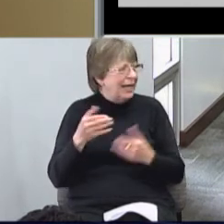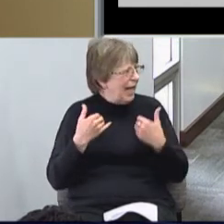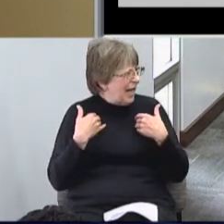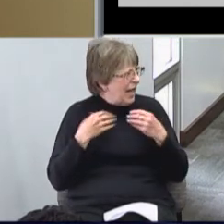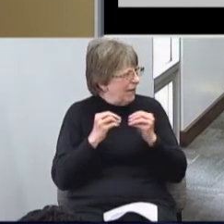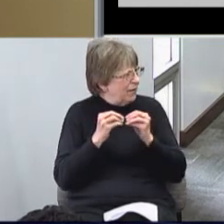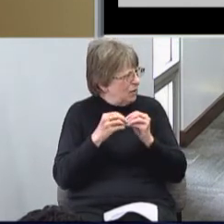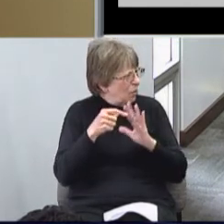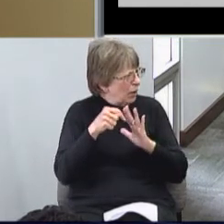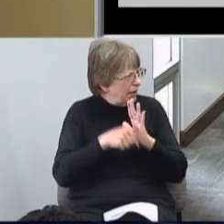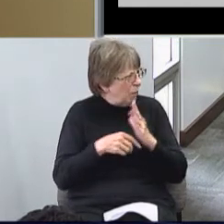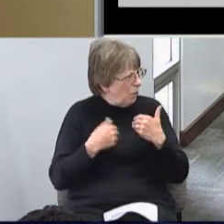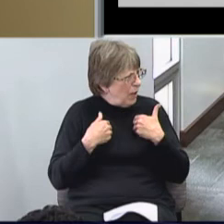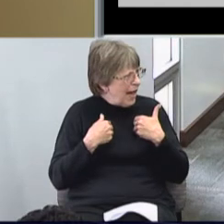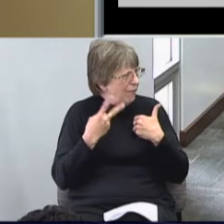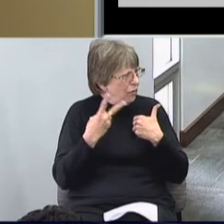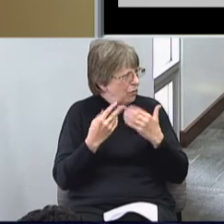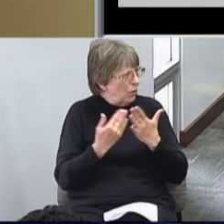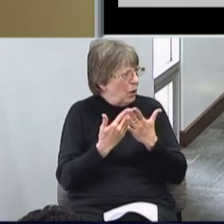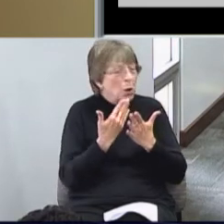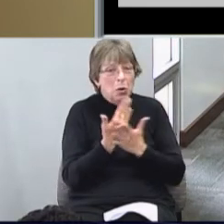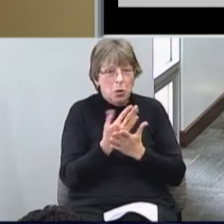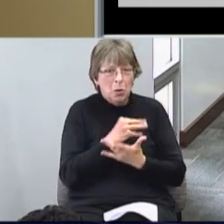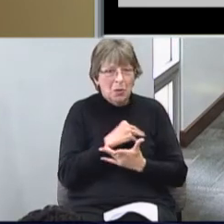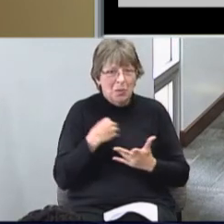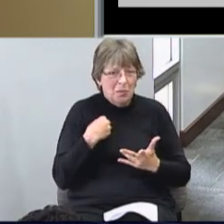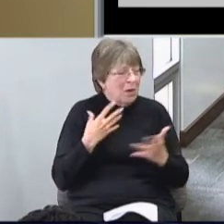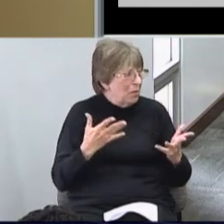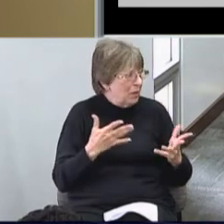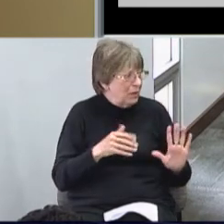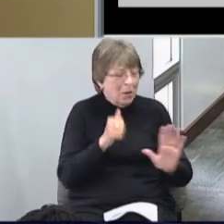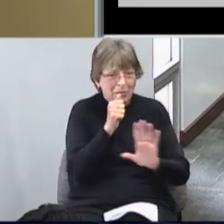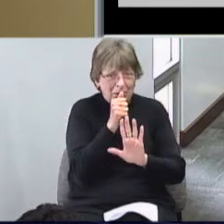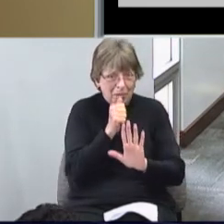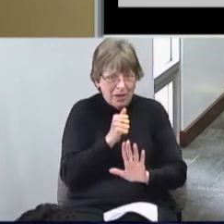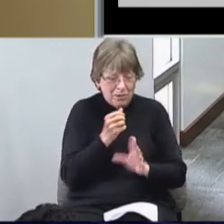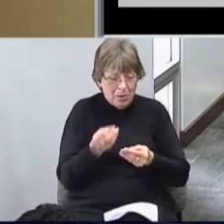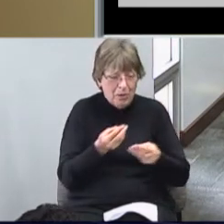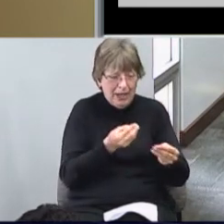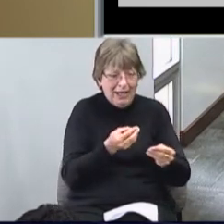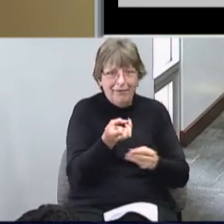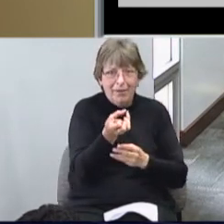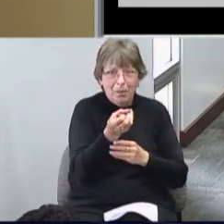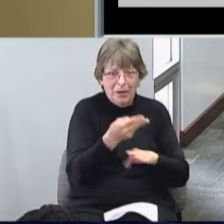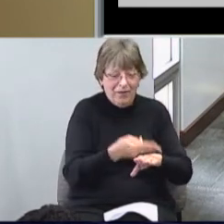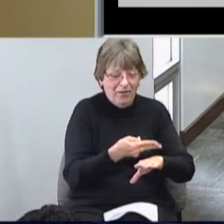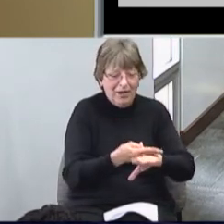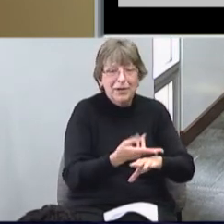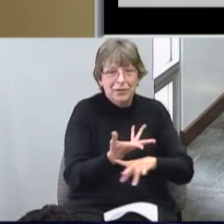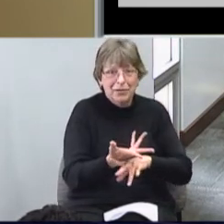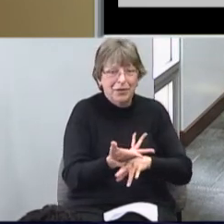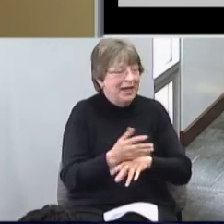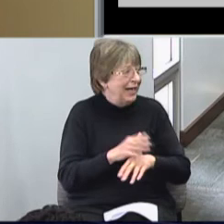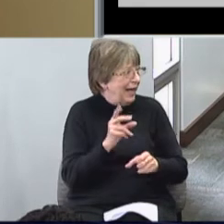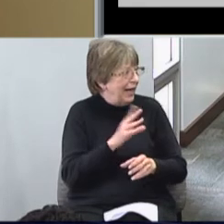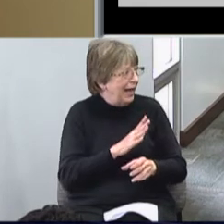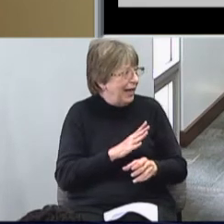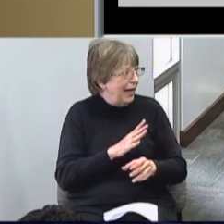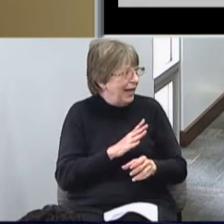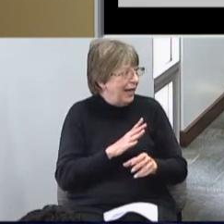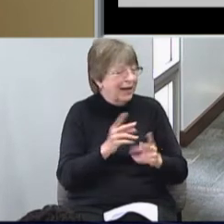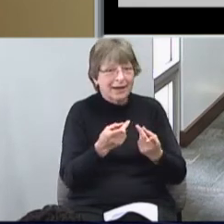have 2 new council members, and so bear with me. I want to give a little bit of history of the district and so